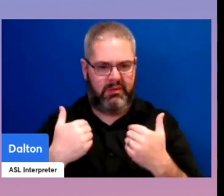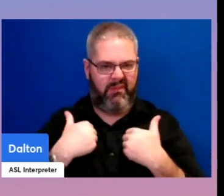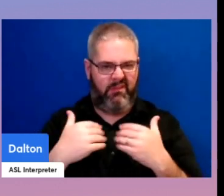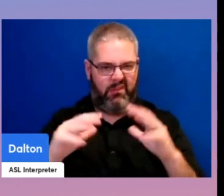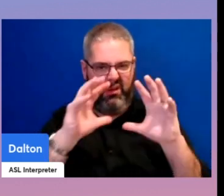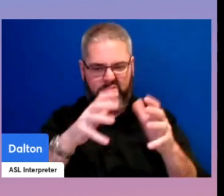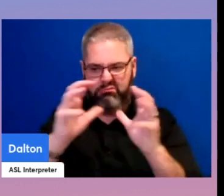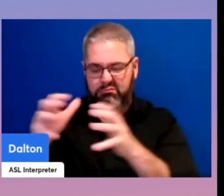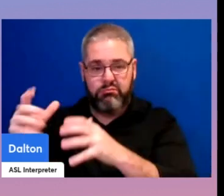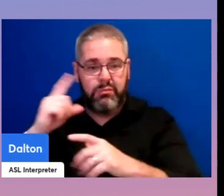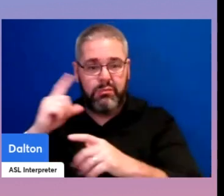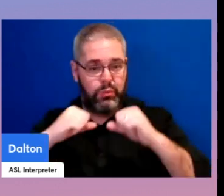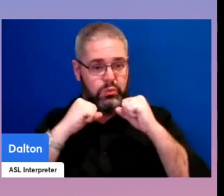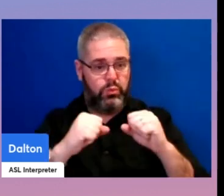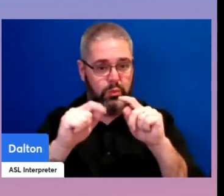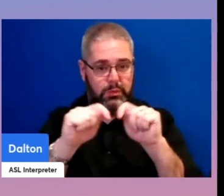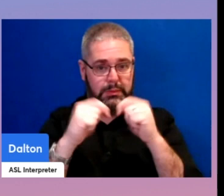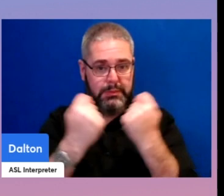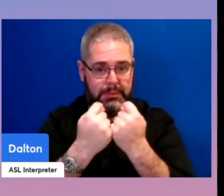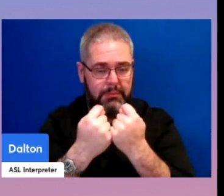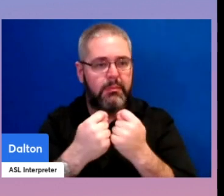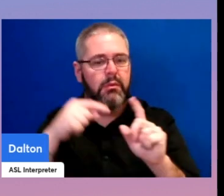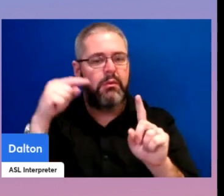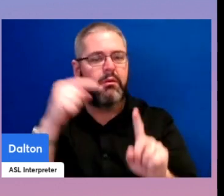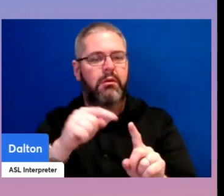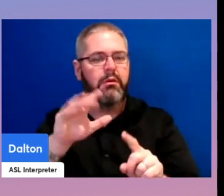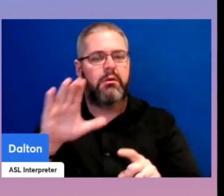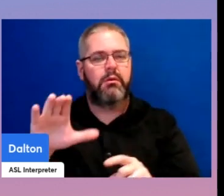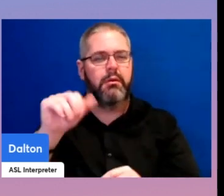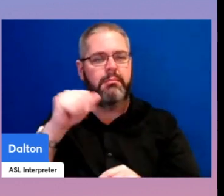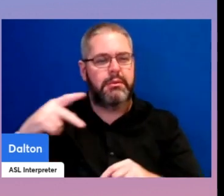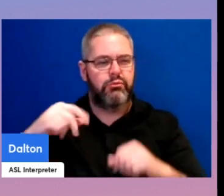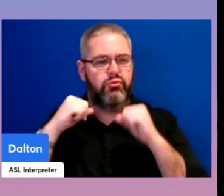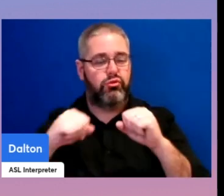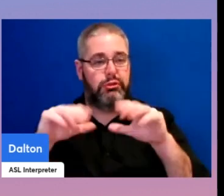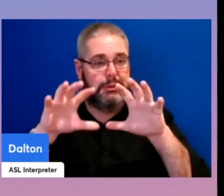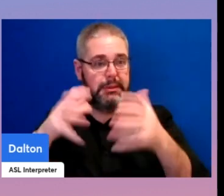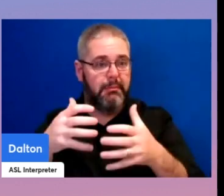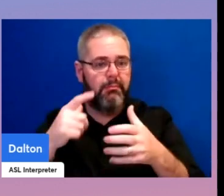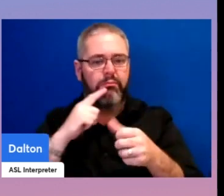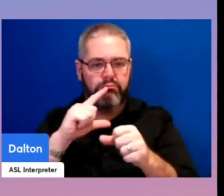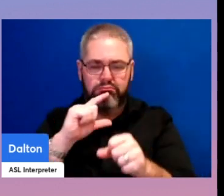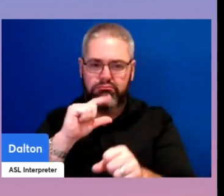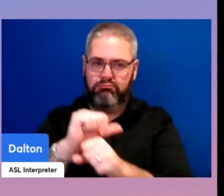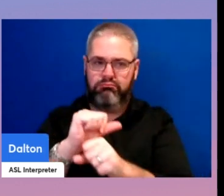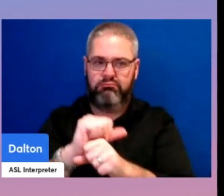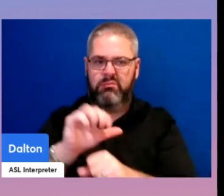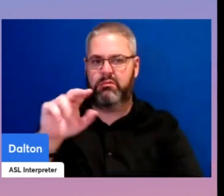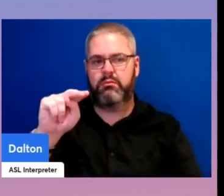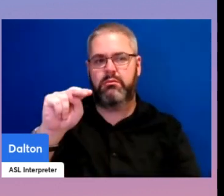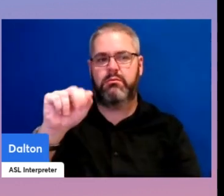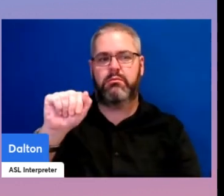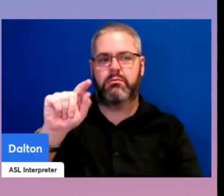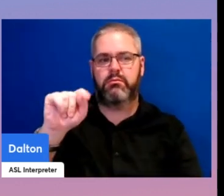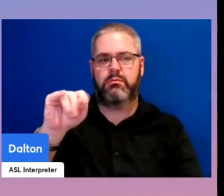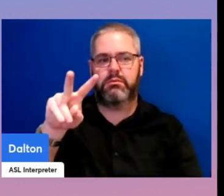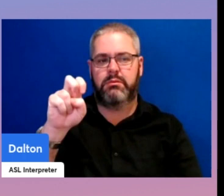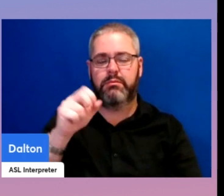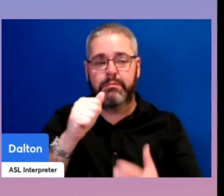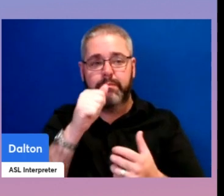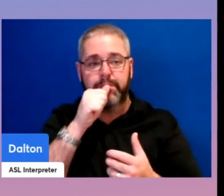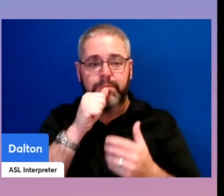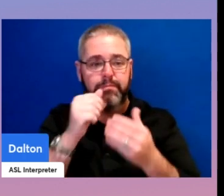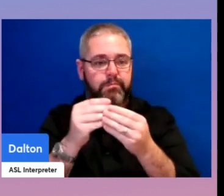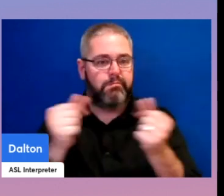to security teams, application teams have fully adopted the native secrets management solutions.